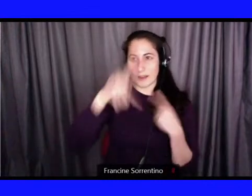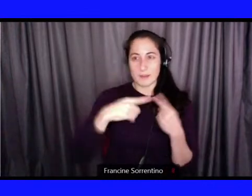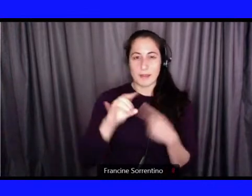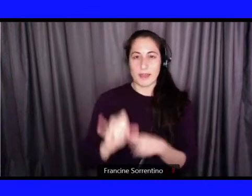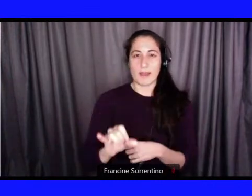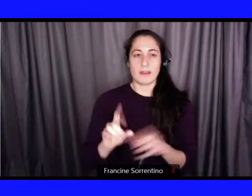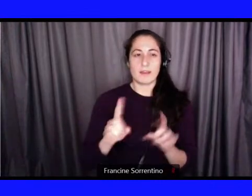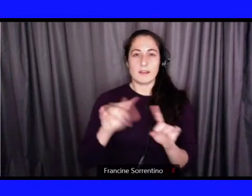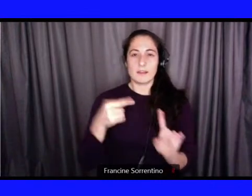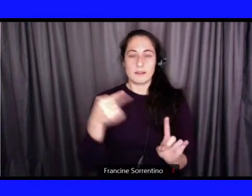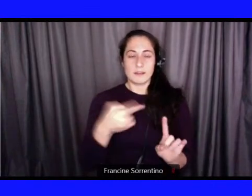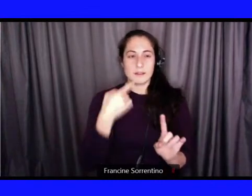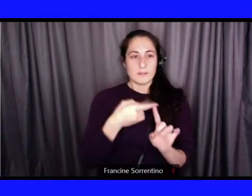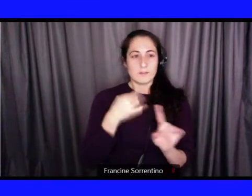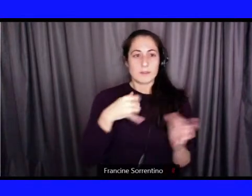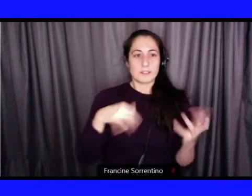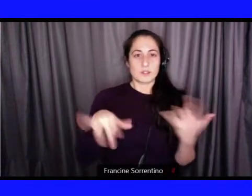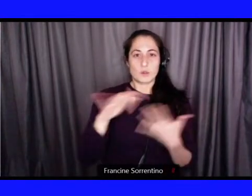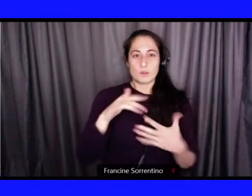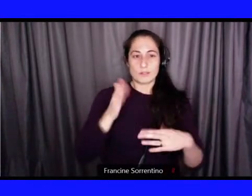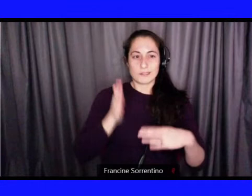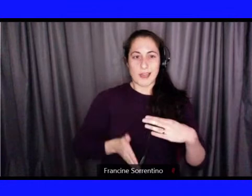Medicaid, Medicare, public